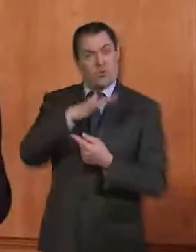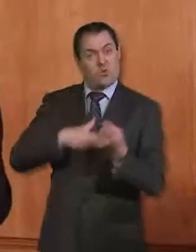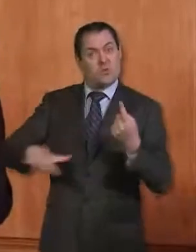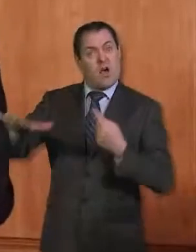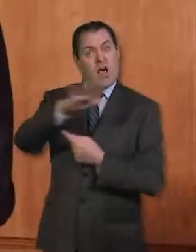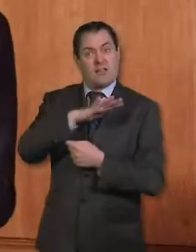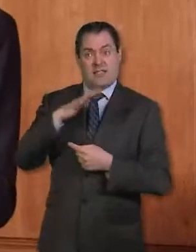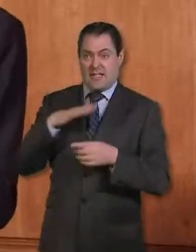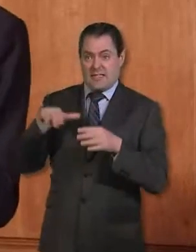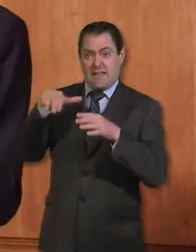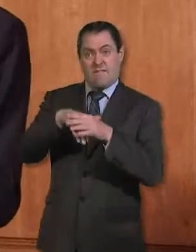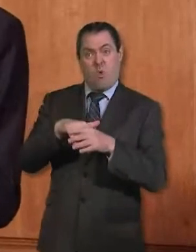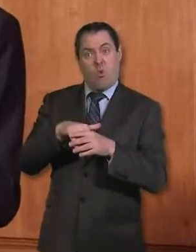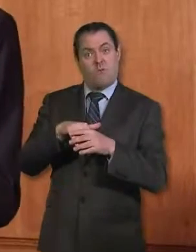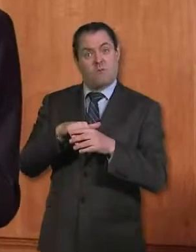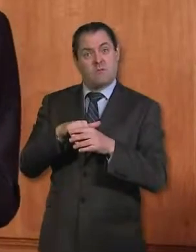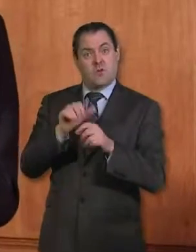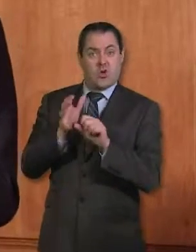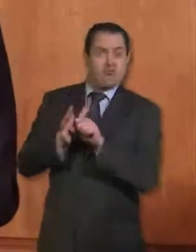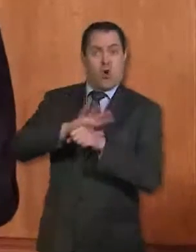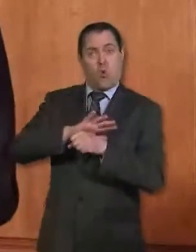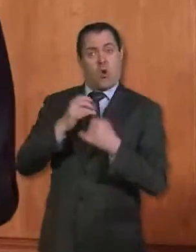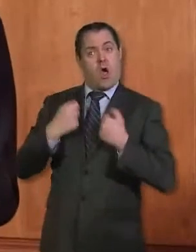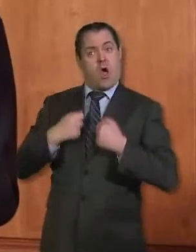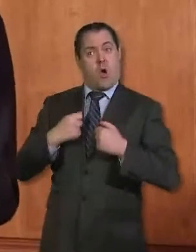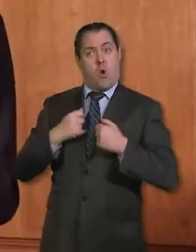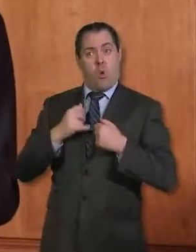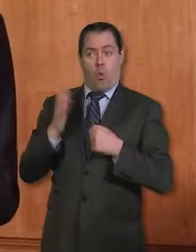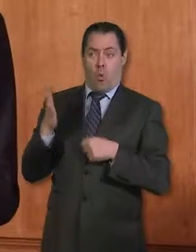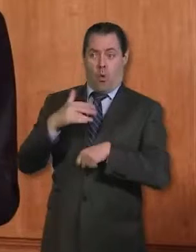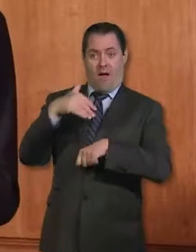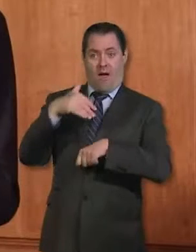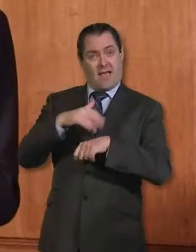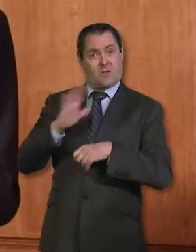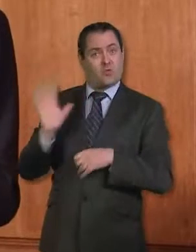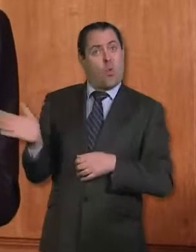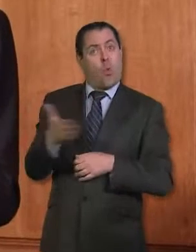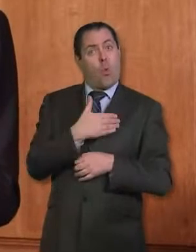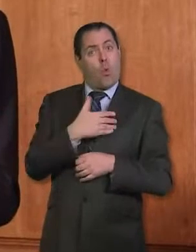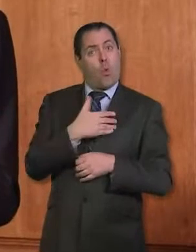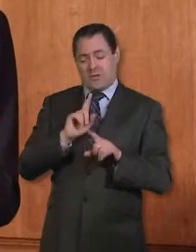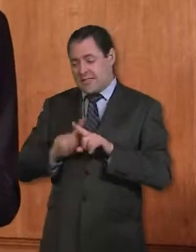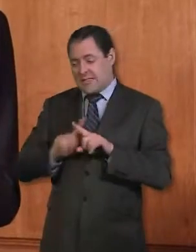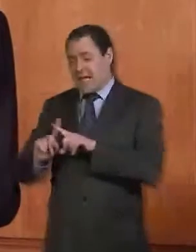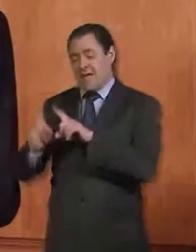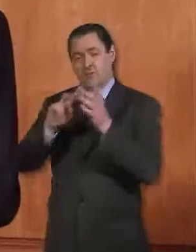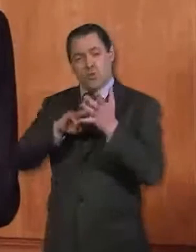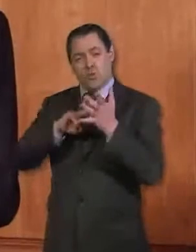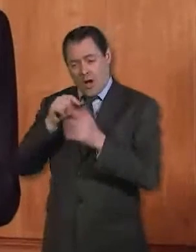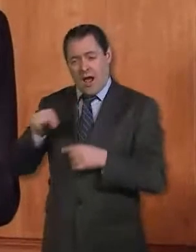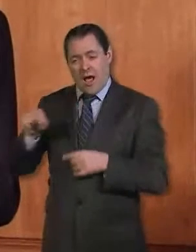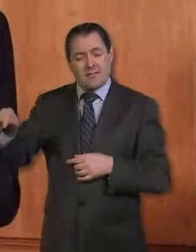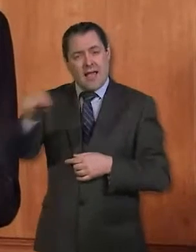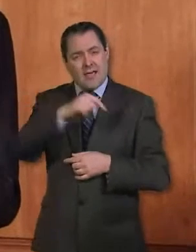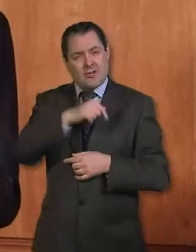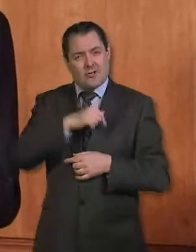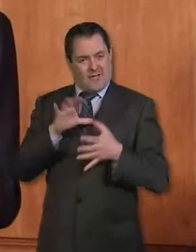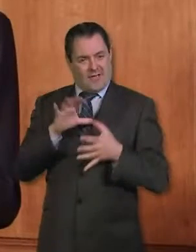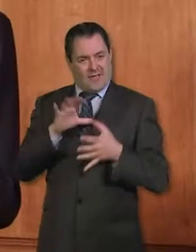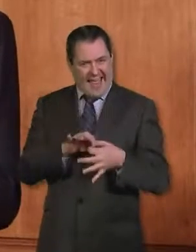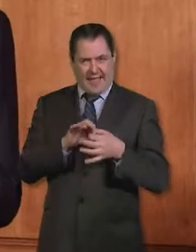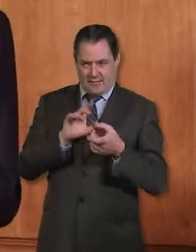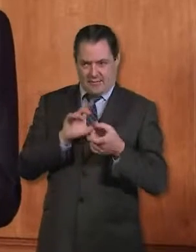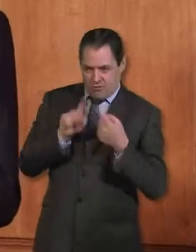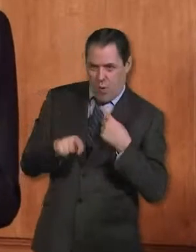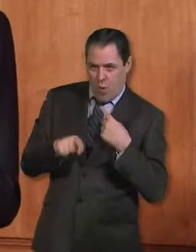it. And in fact, many different organizations will be involved in helping us to respond to it, whether that's in local councils who help with